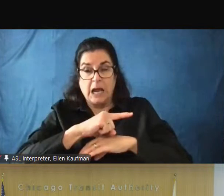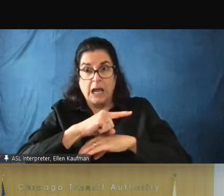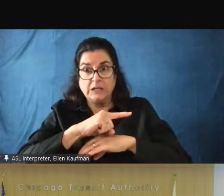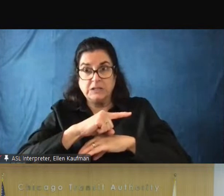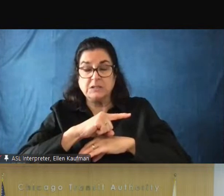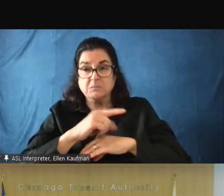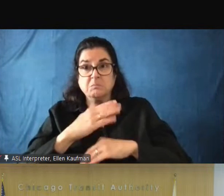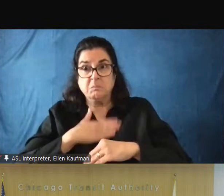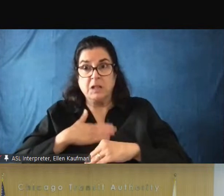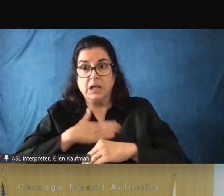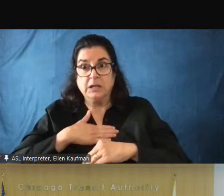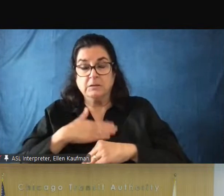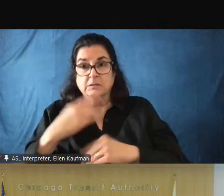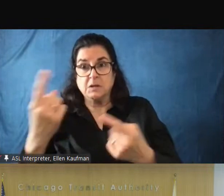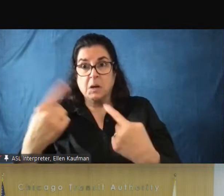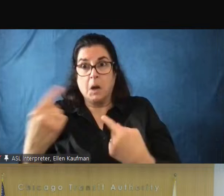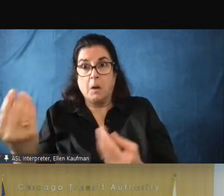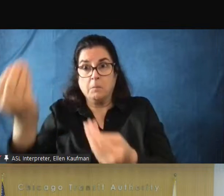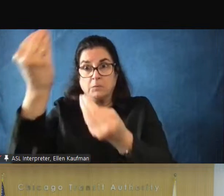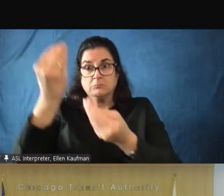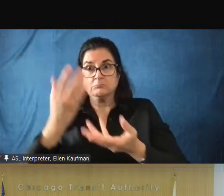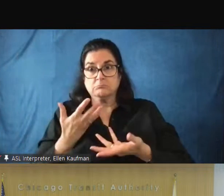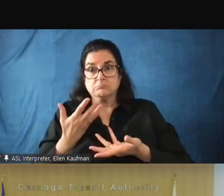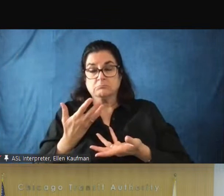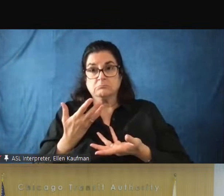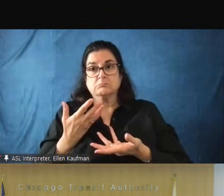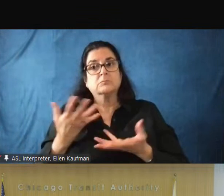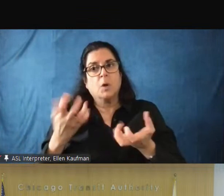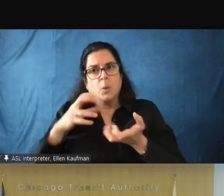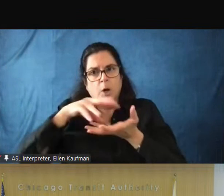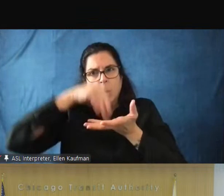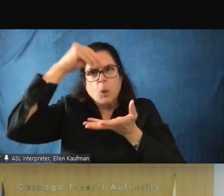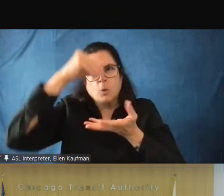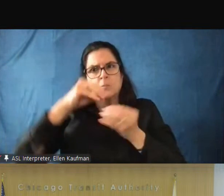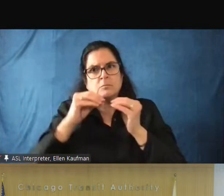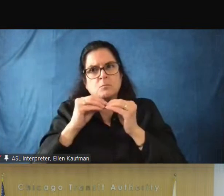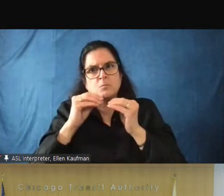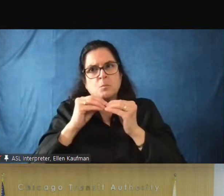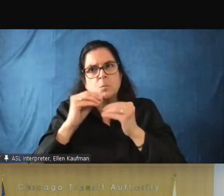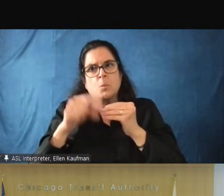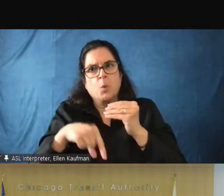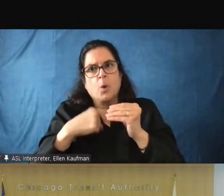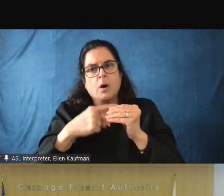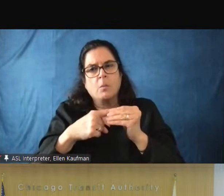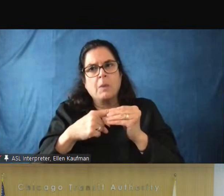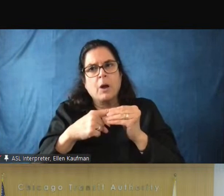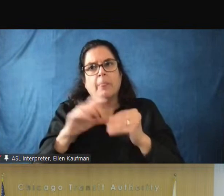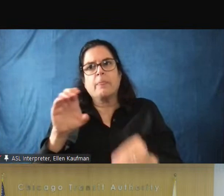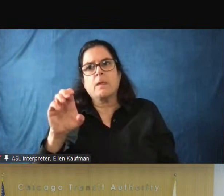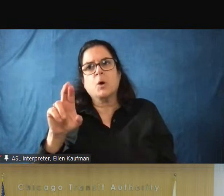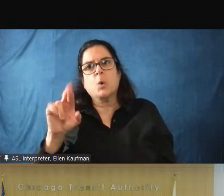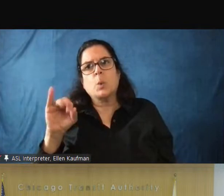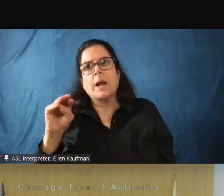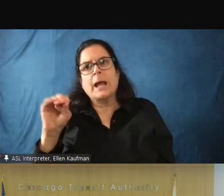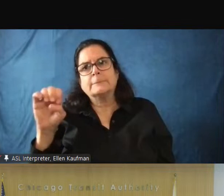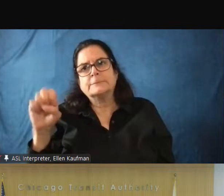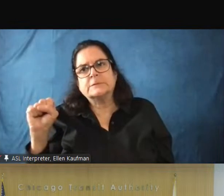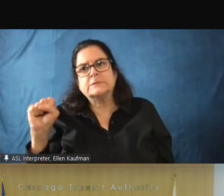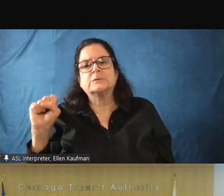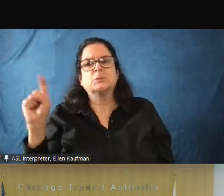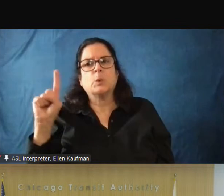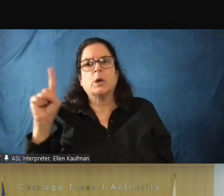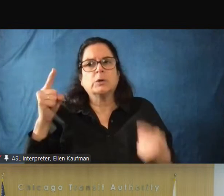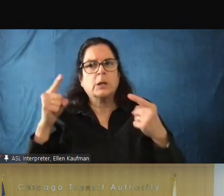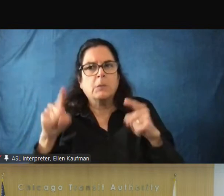the impact because I want to learn more about these crimes are taking place during these shifts that